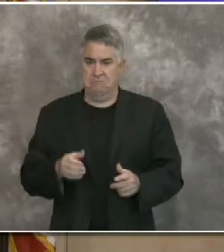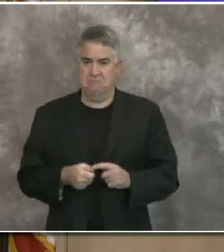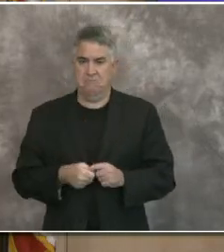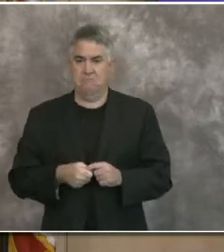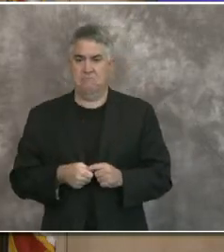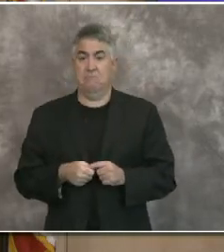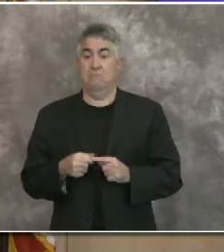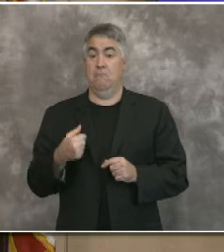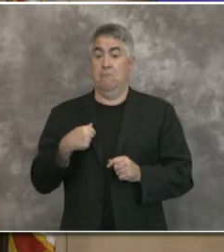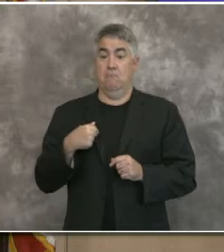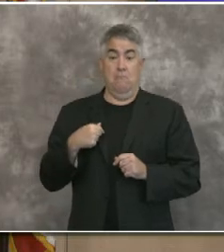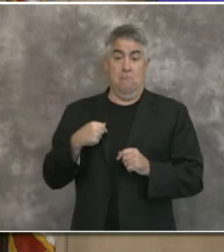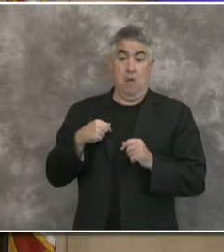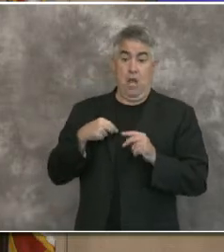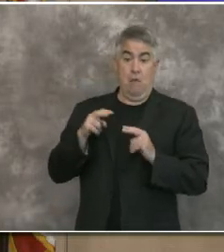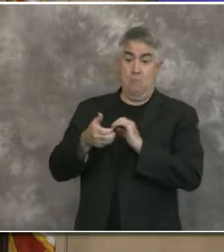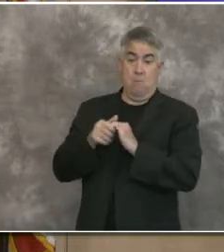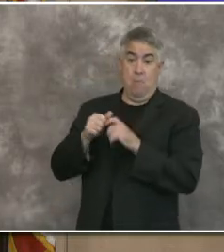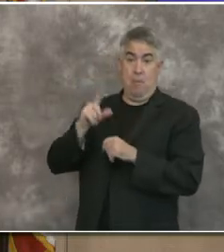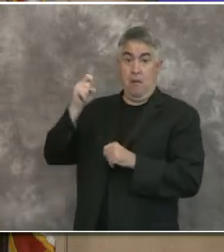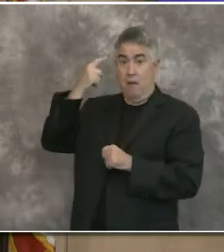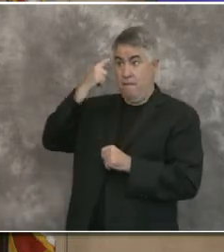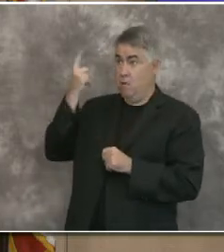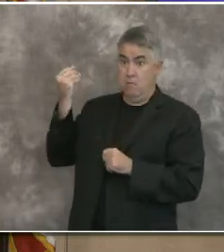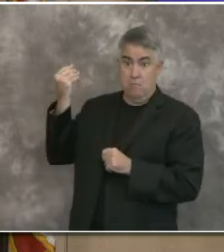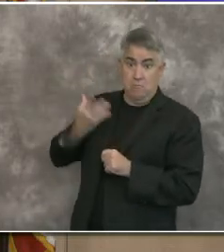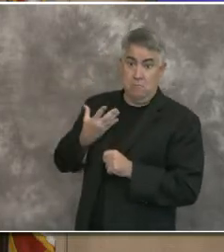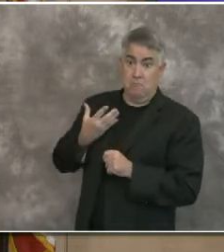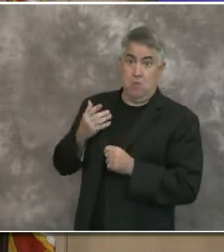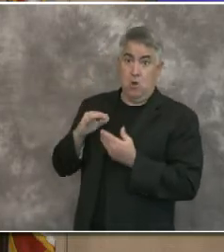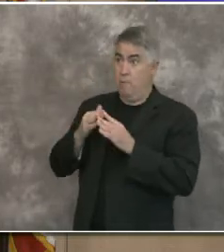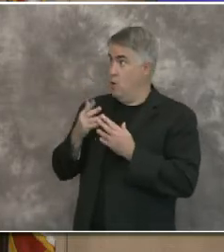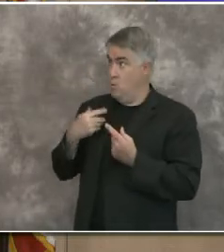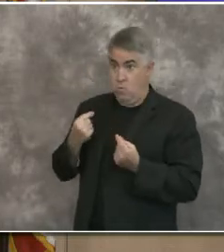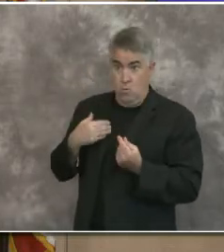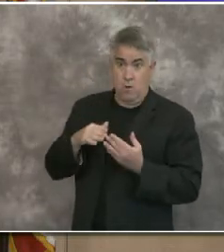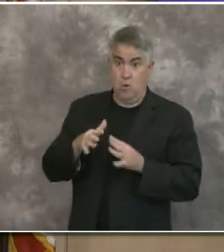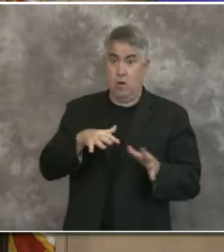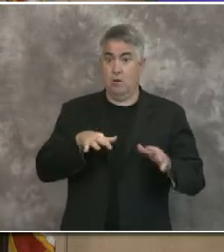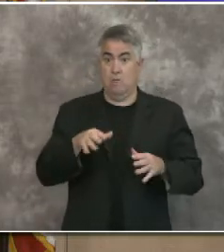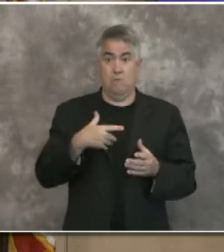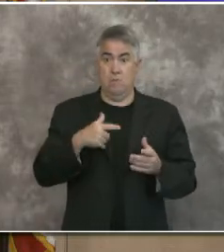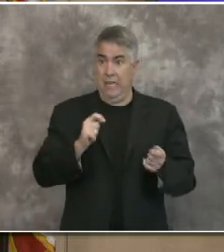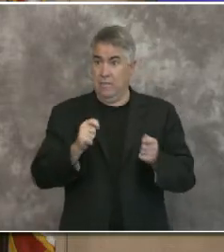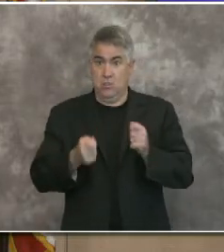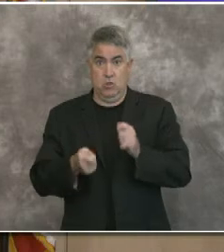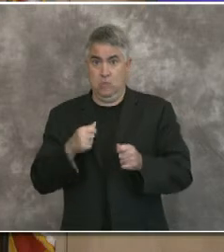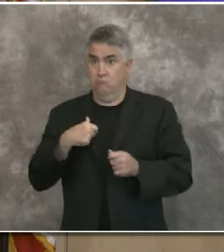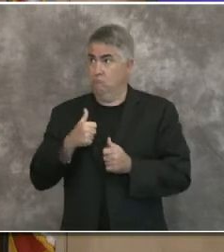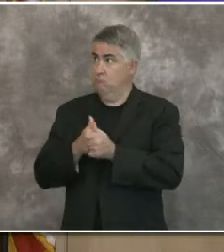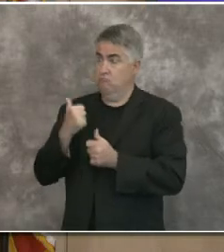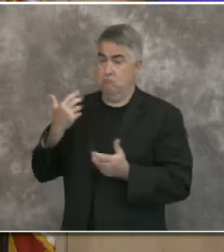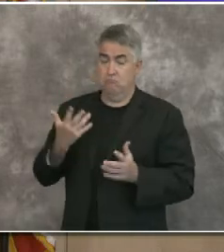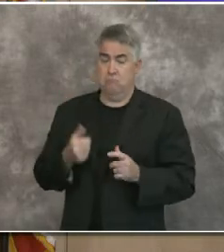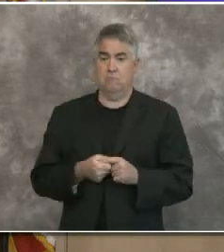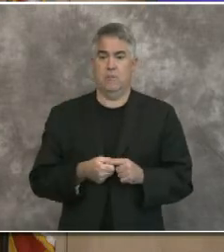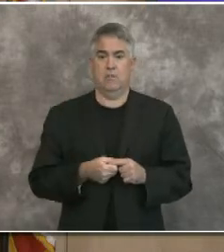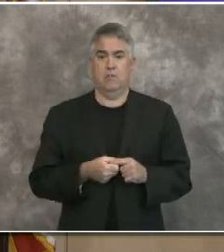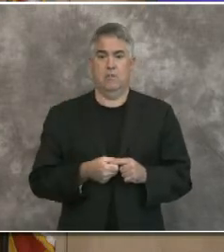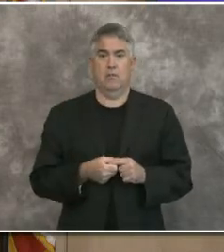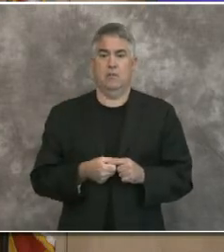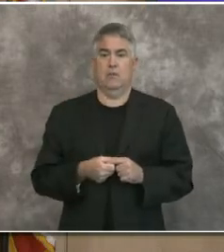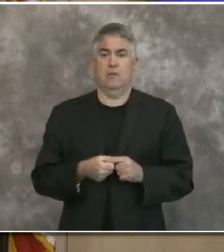forward to working with the governor and members of our community to address those changes. Like I say, we need